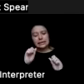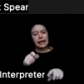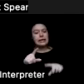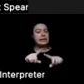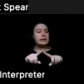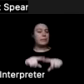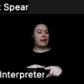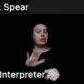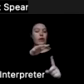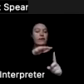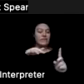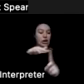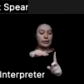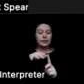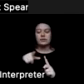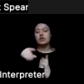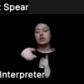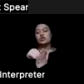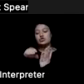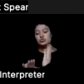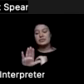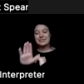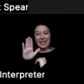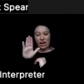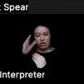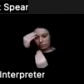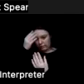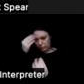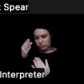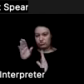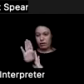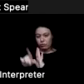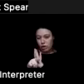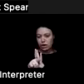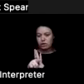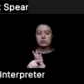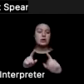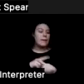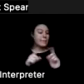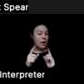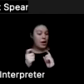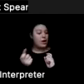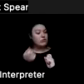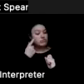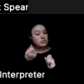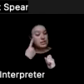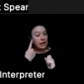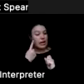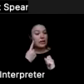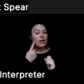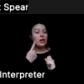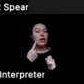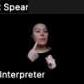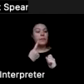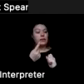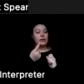how much information those students have, but really trying to understand what can you make unhidden so that things